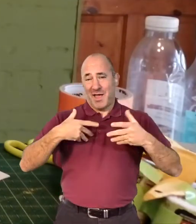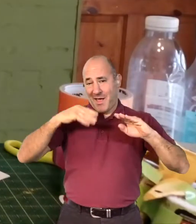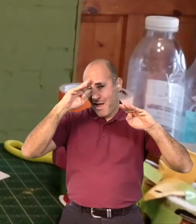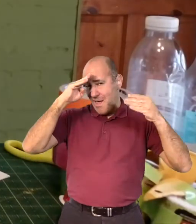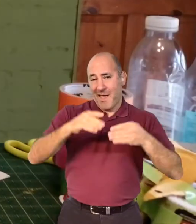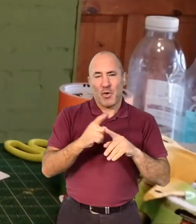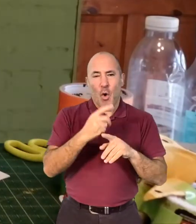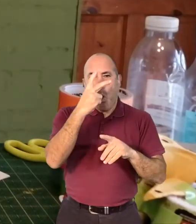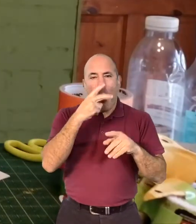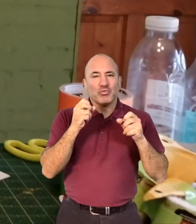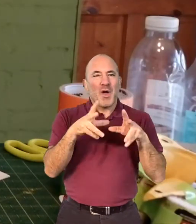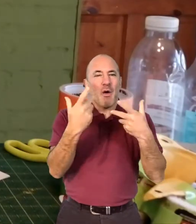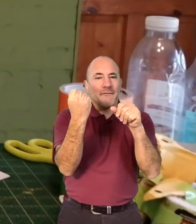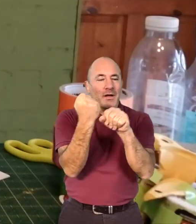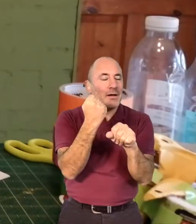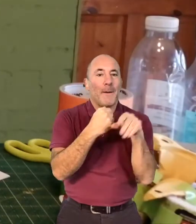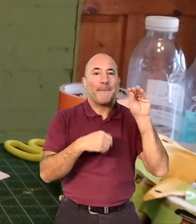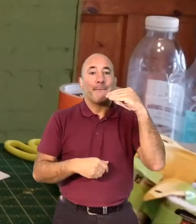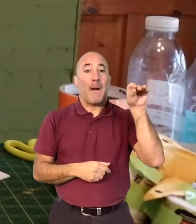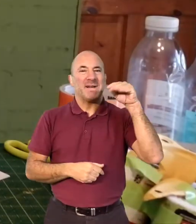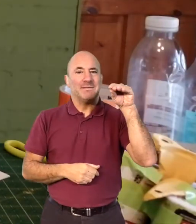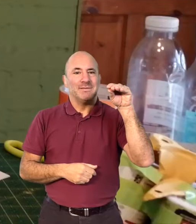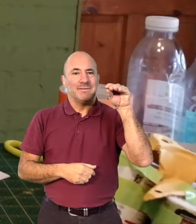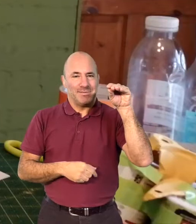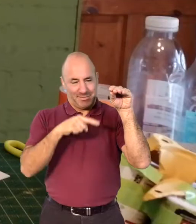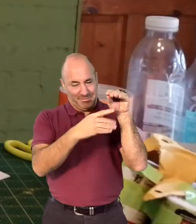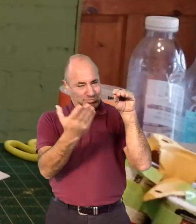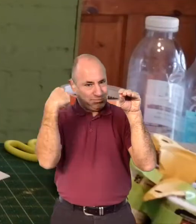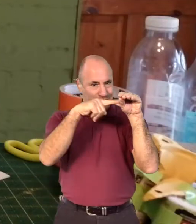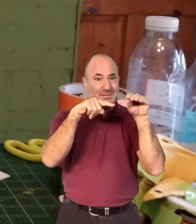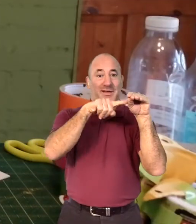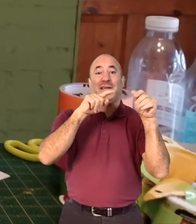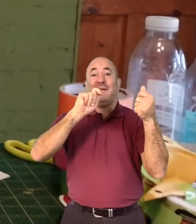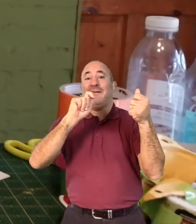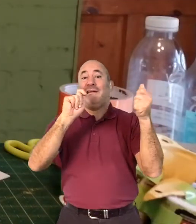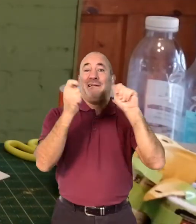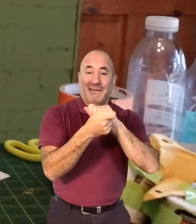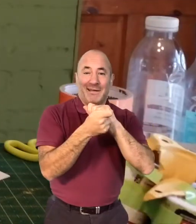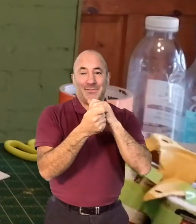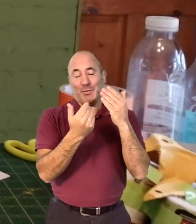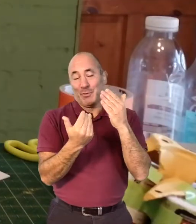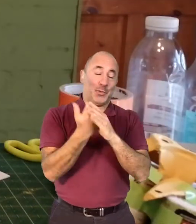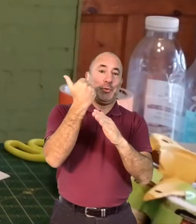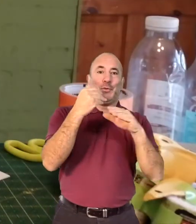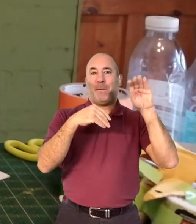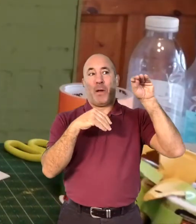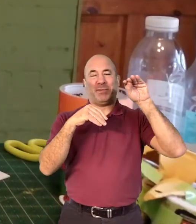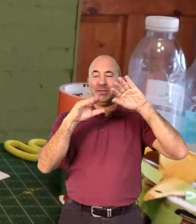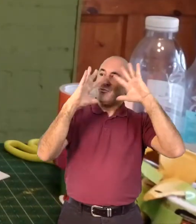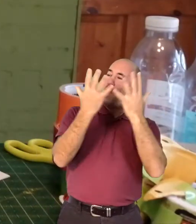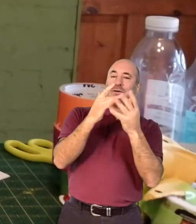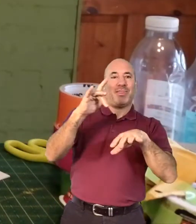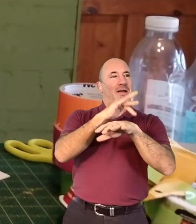we're going to be learning all about an old form of puppetry and how it is being adapted